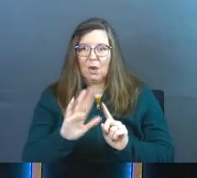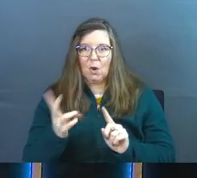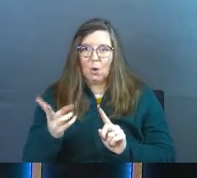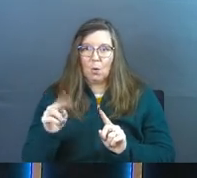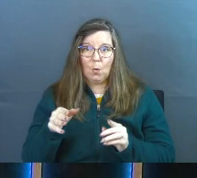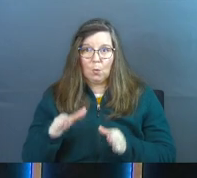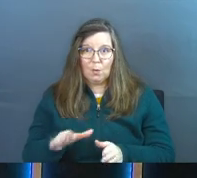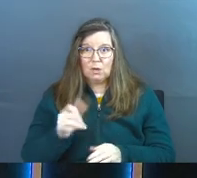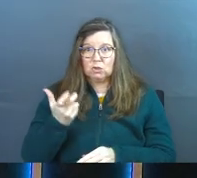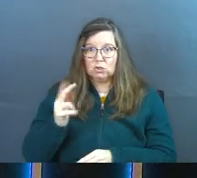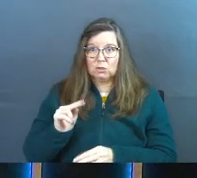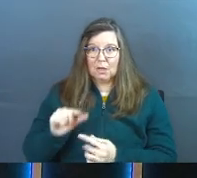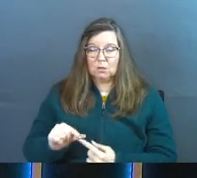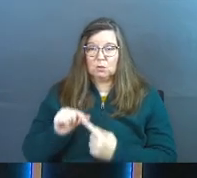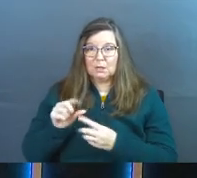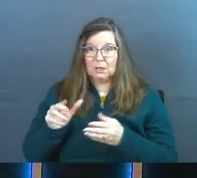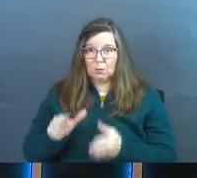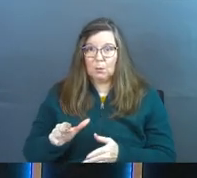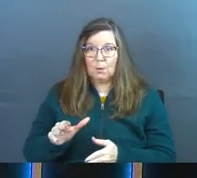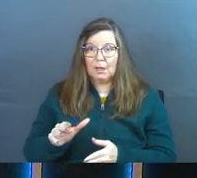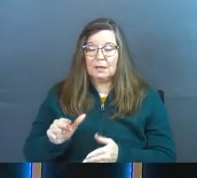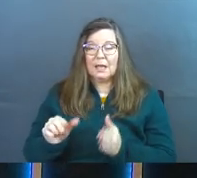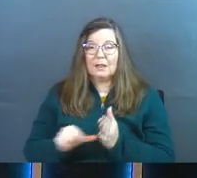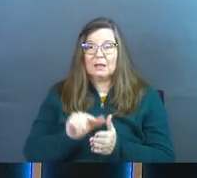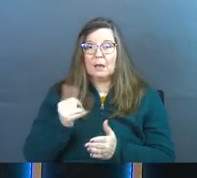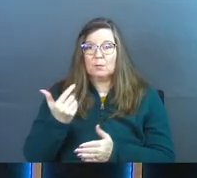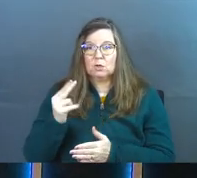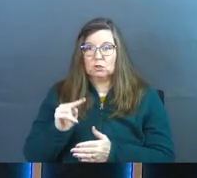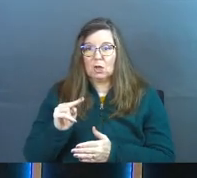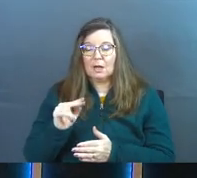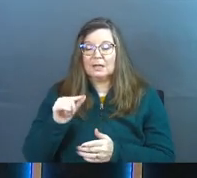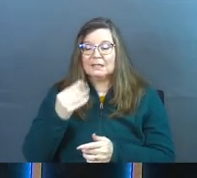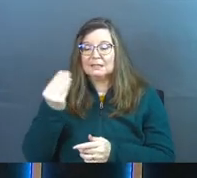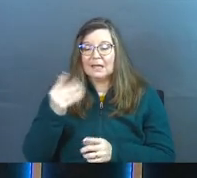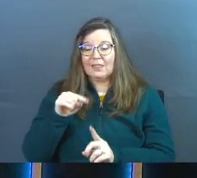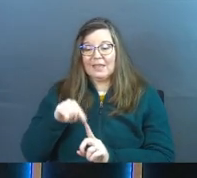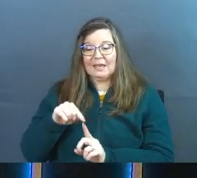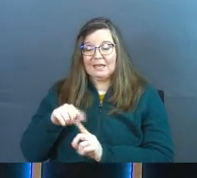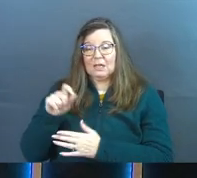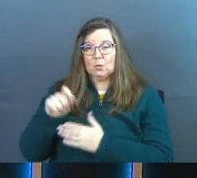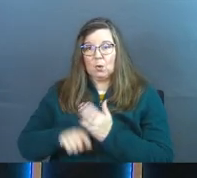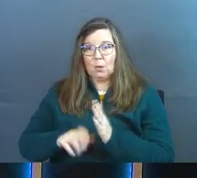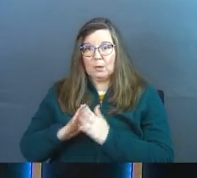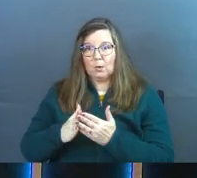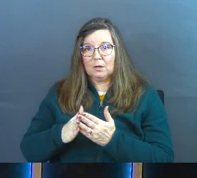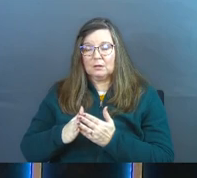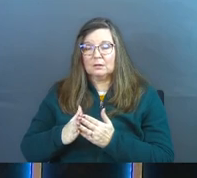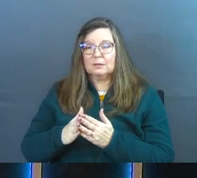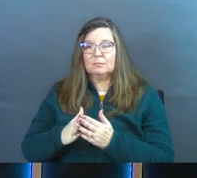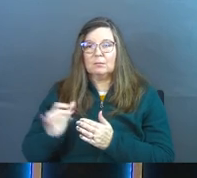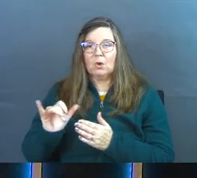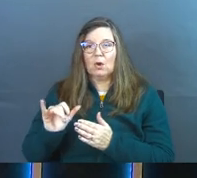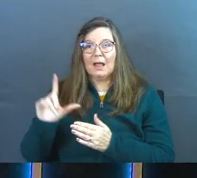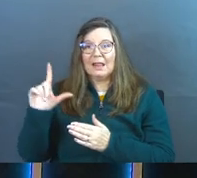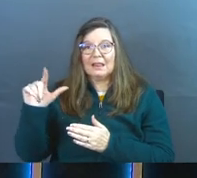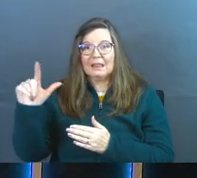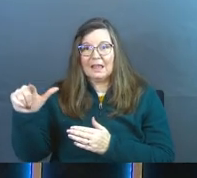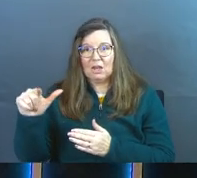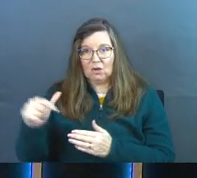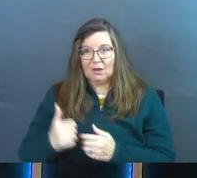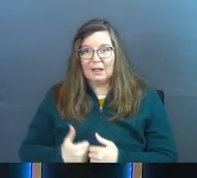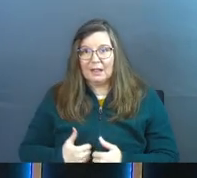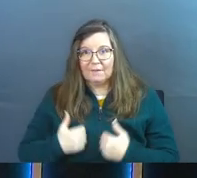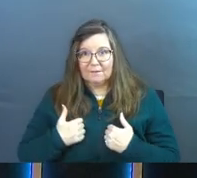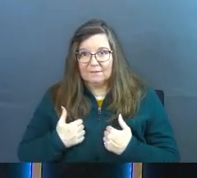way. And John's unique way in the Gospel of John is that scholars tell us he wrote this book very much later in